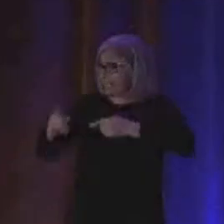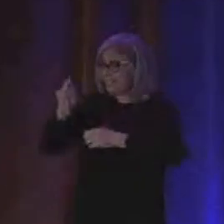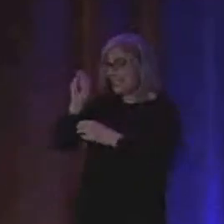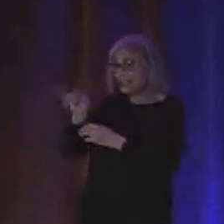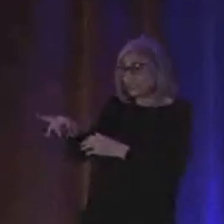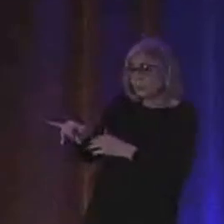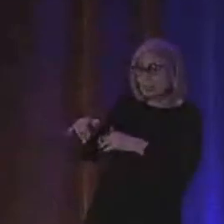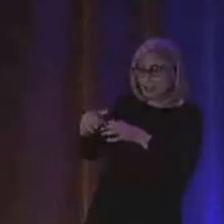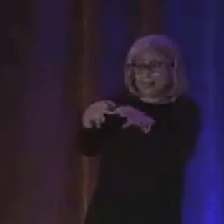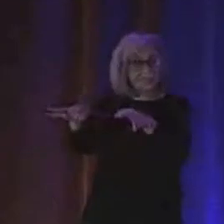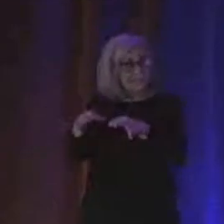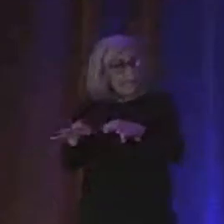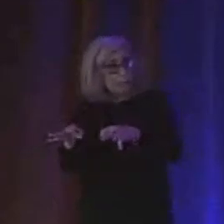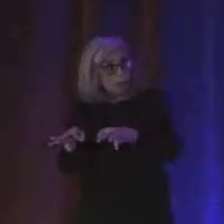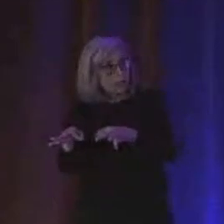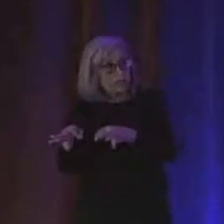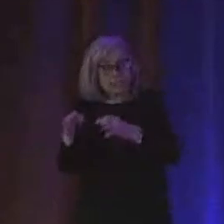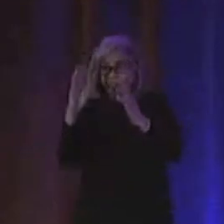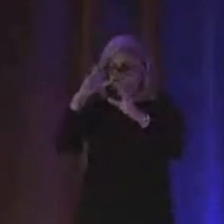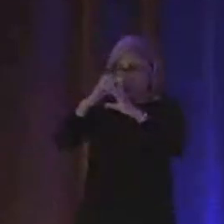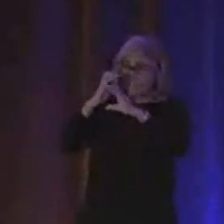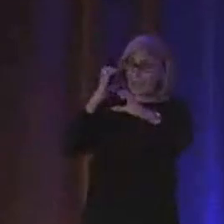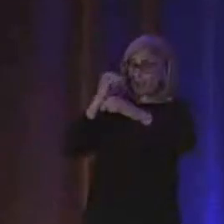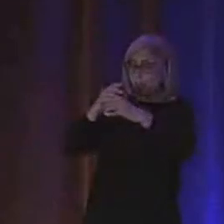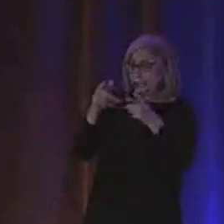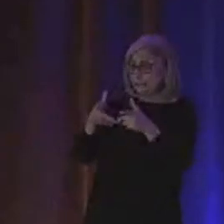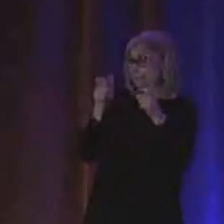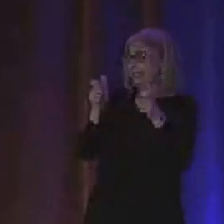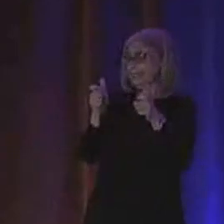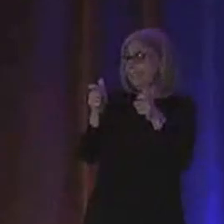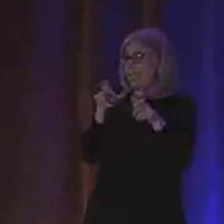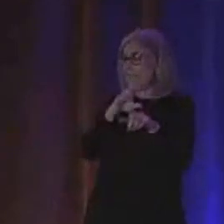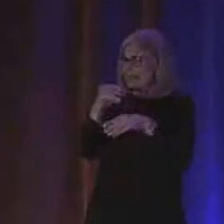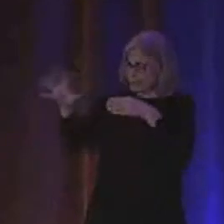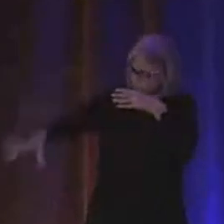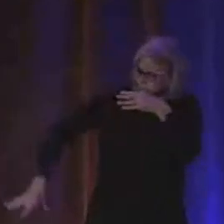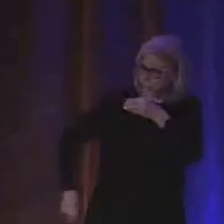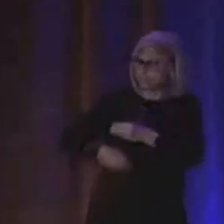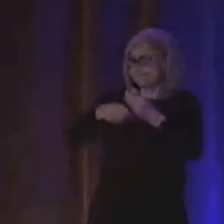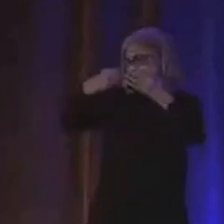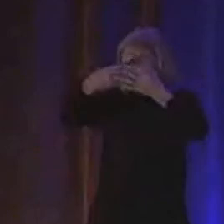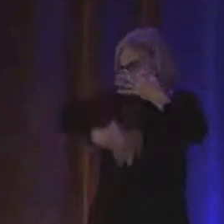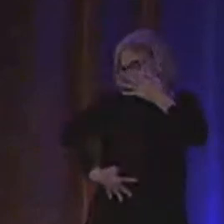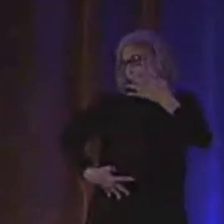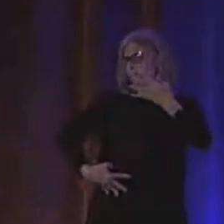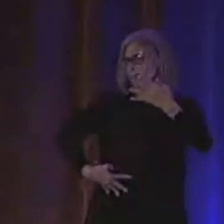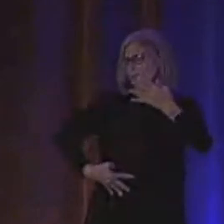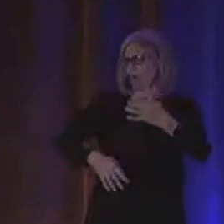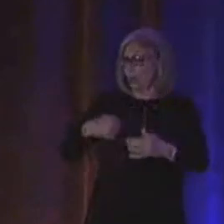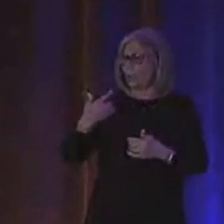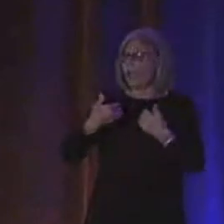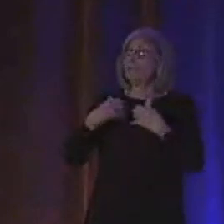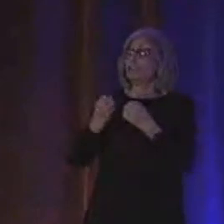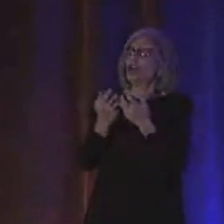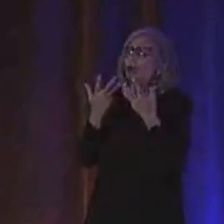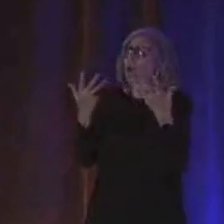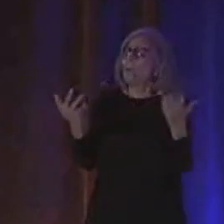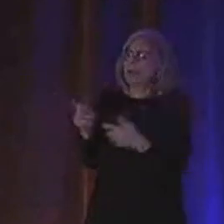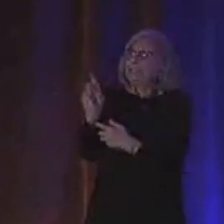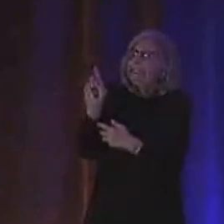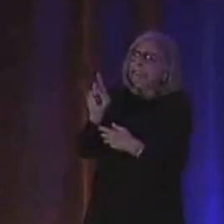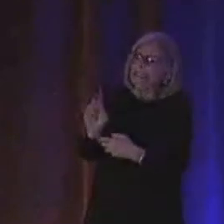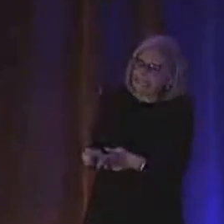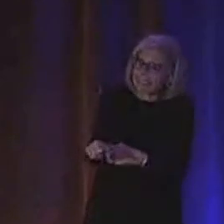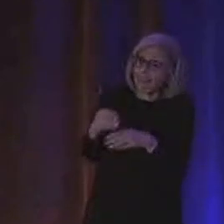language needs, bandwidth speed, and more. We have so many needs to take care